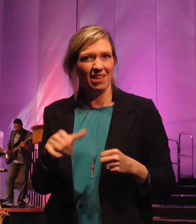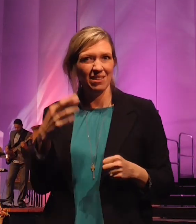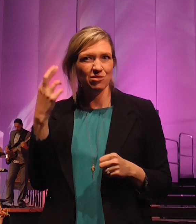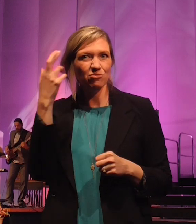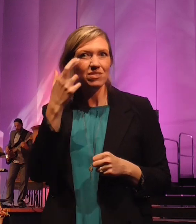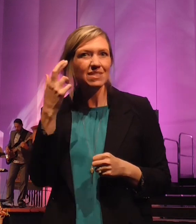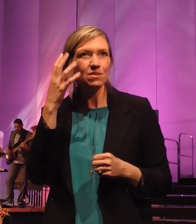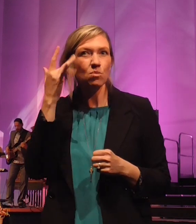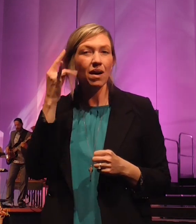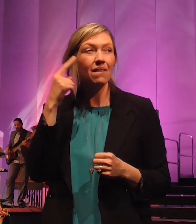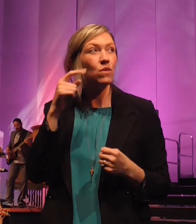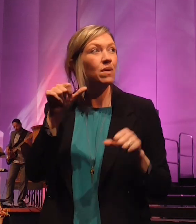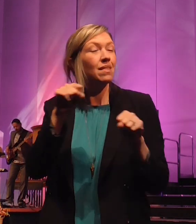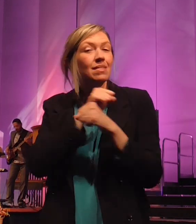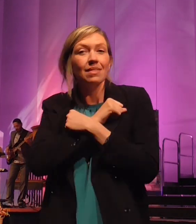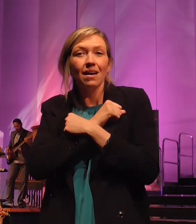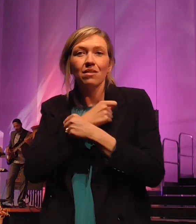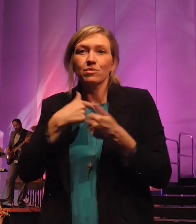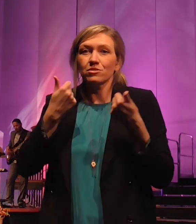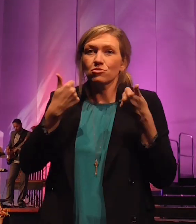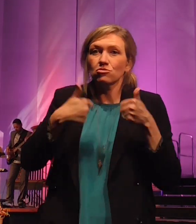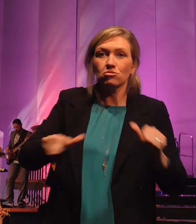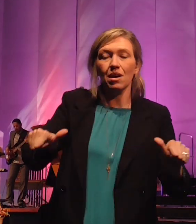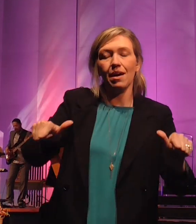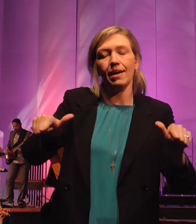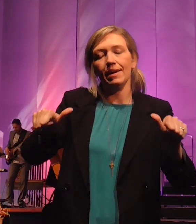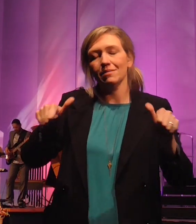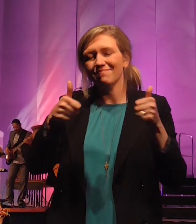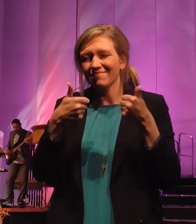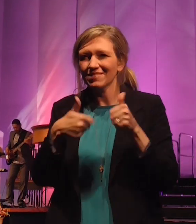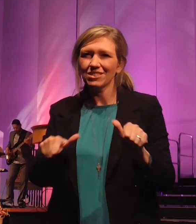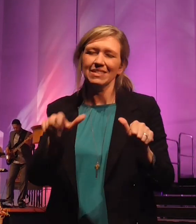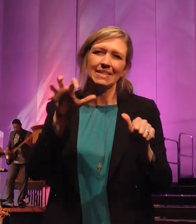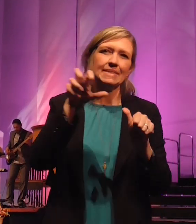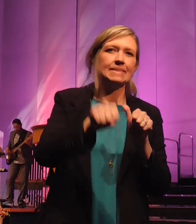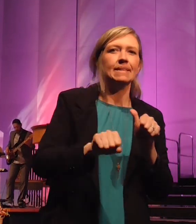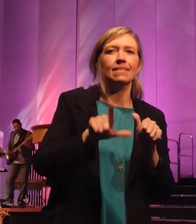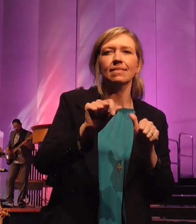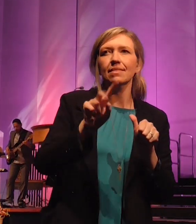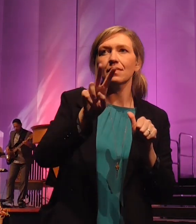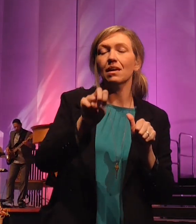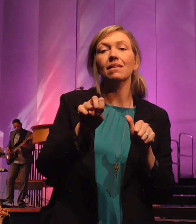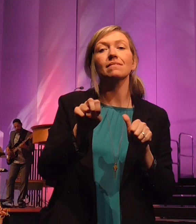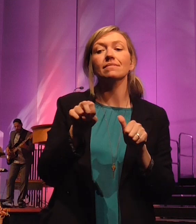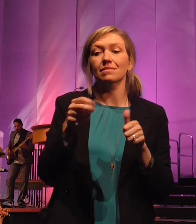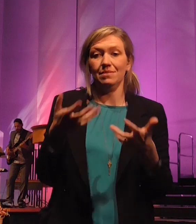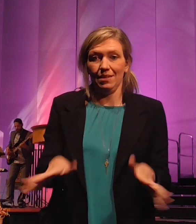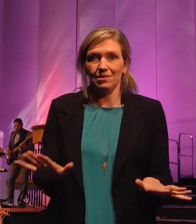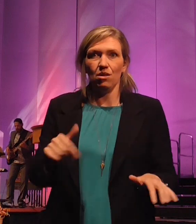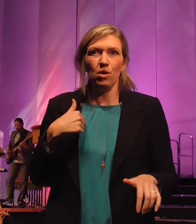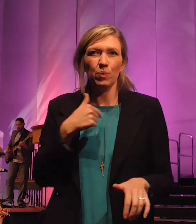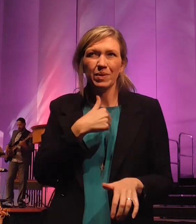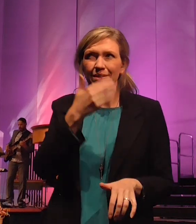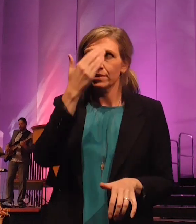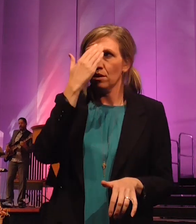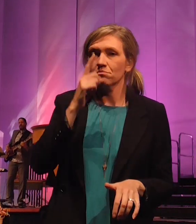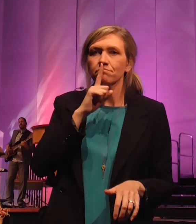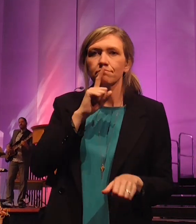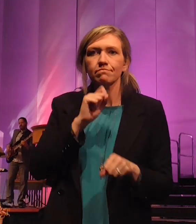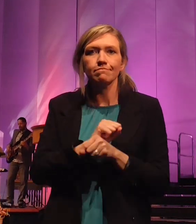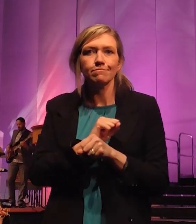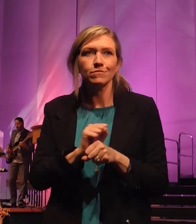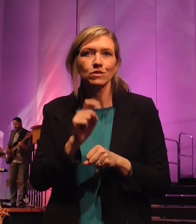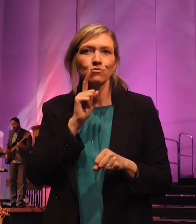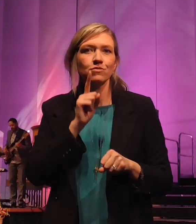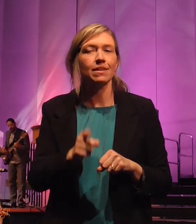That's why for love we try for love. In the end, that's all we know that's